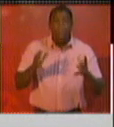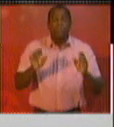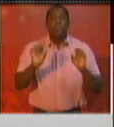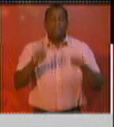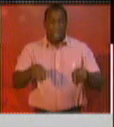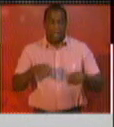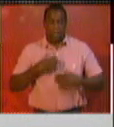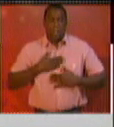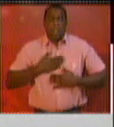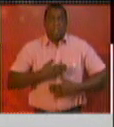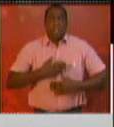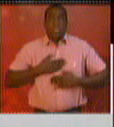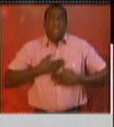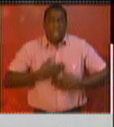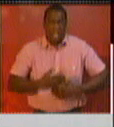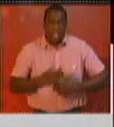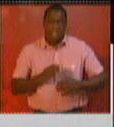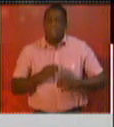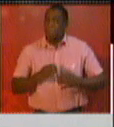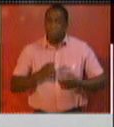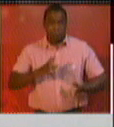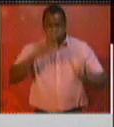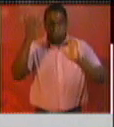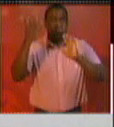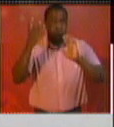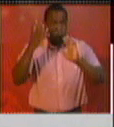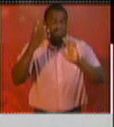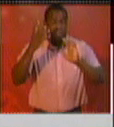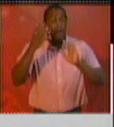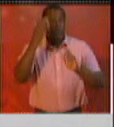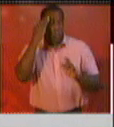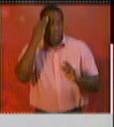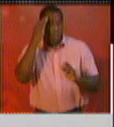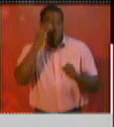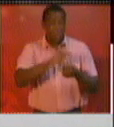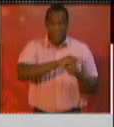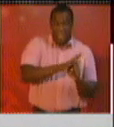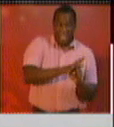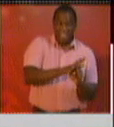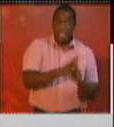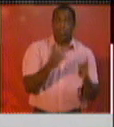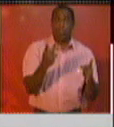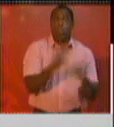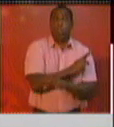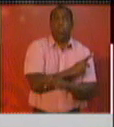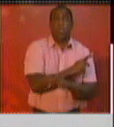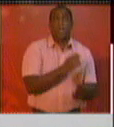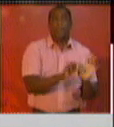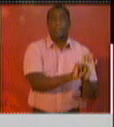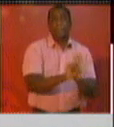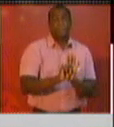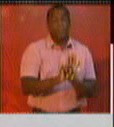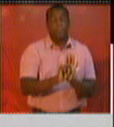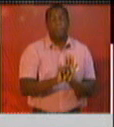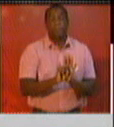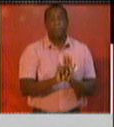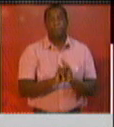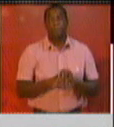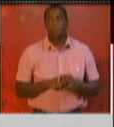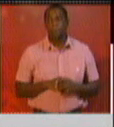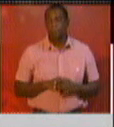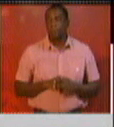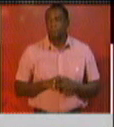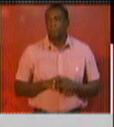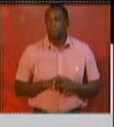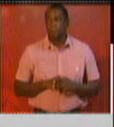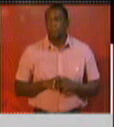syndrome, one of the most severe complications of COVID-19. Next slide, please.